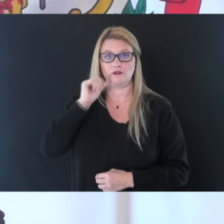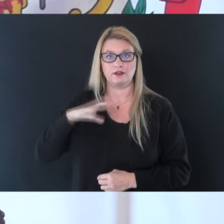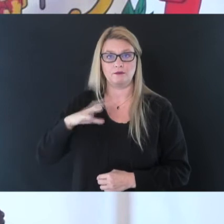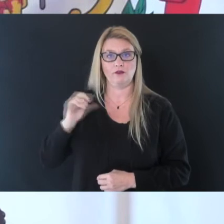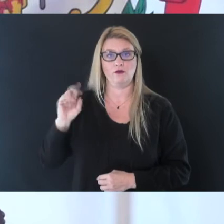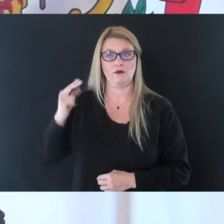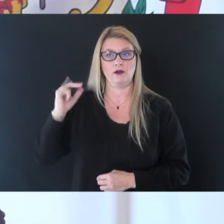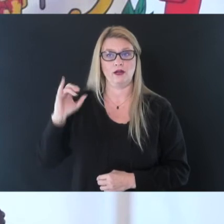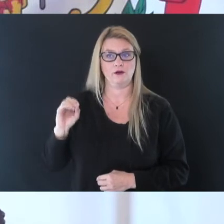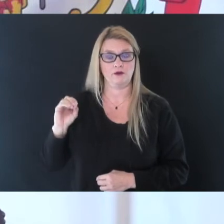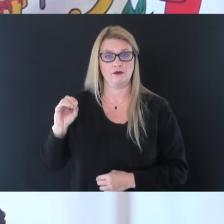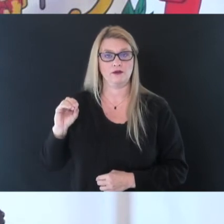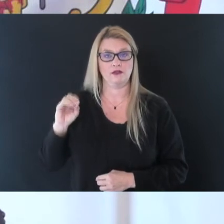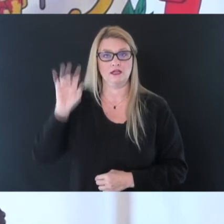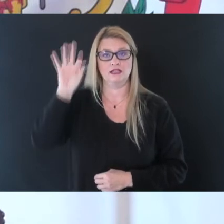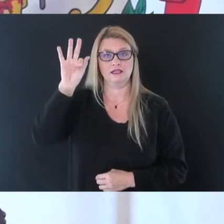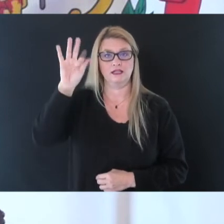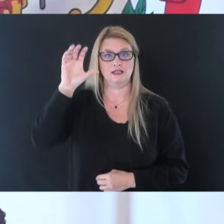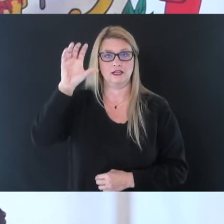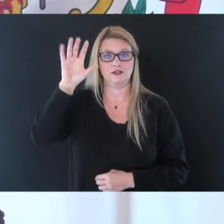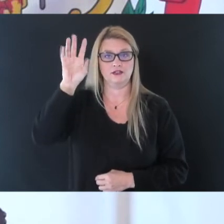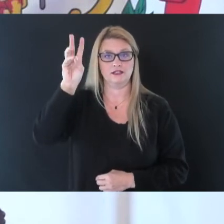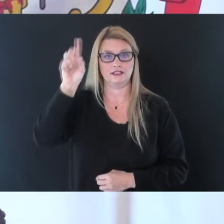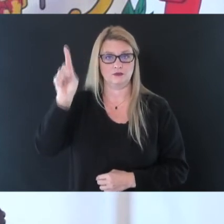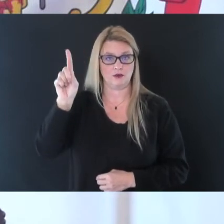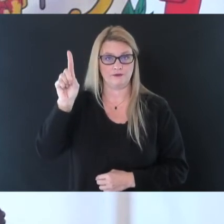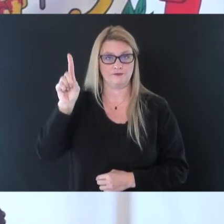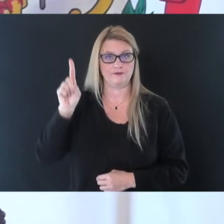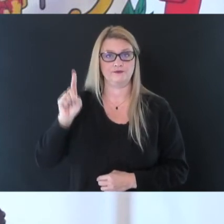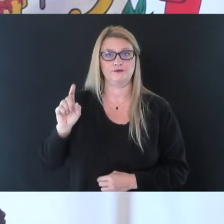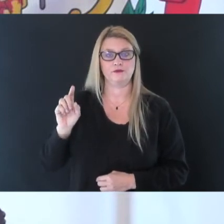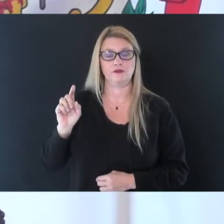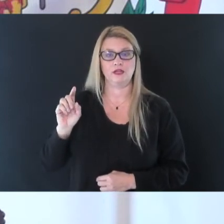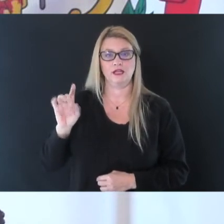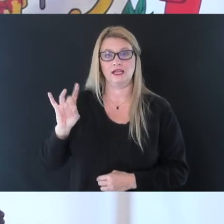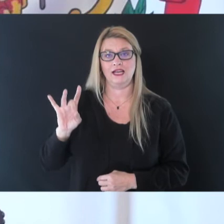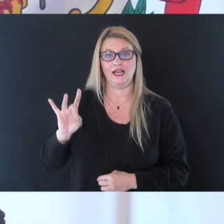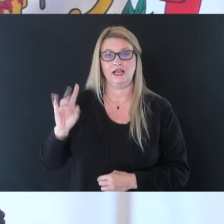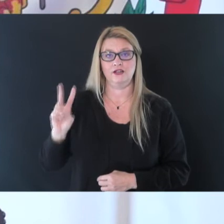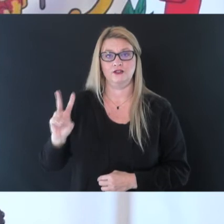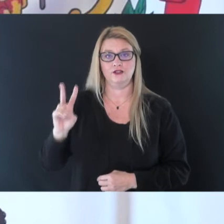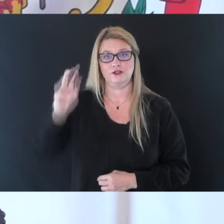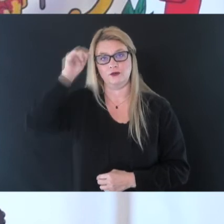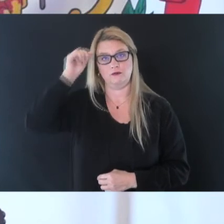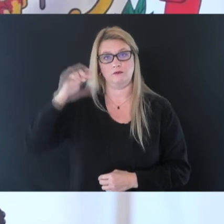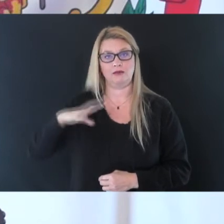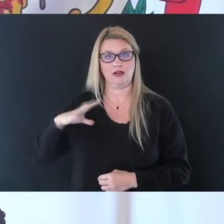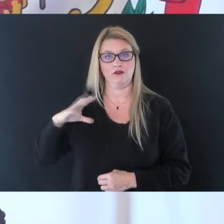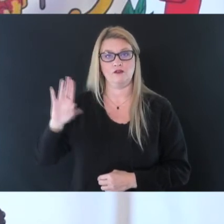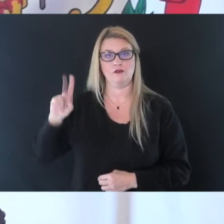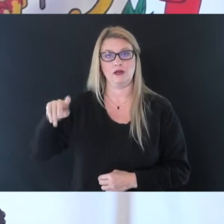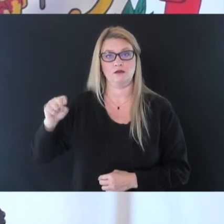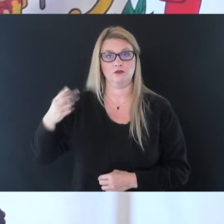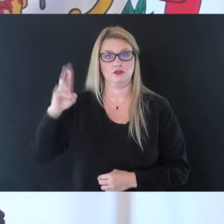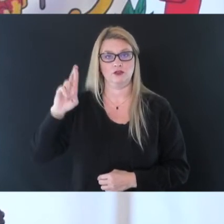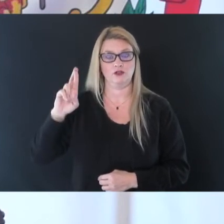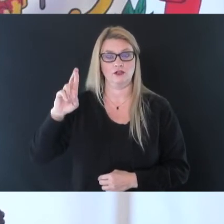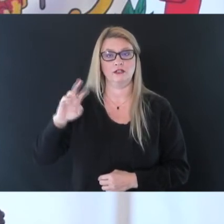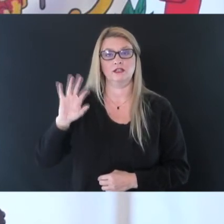Ohio County. Our 1961st death is an 82-year-old male from Upshur County.